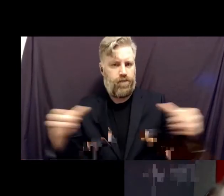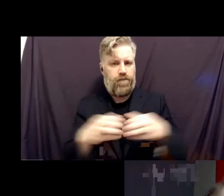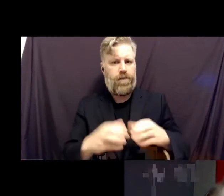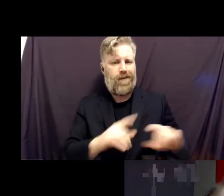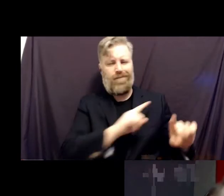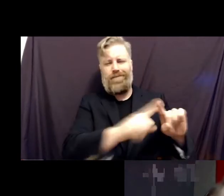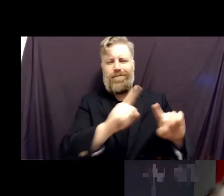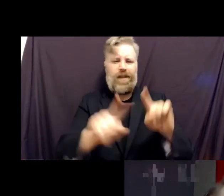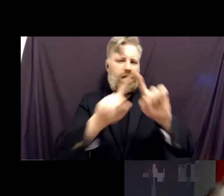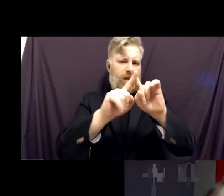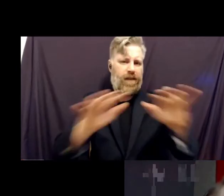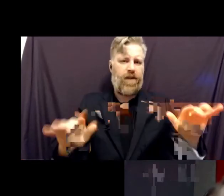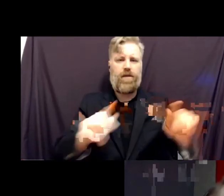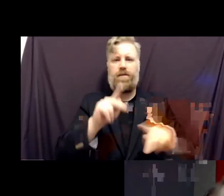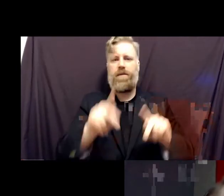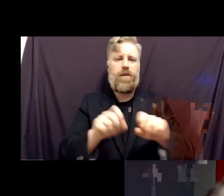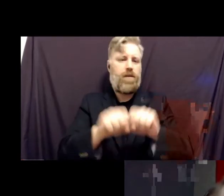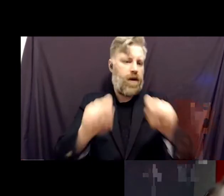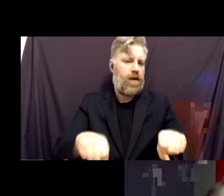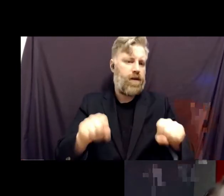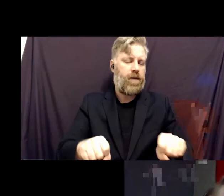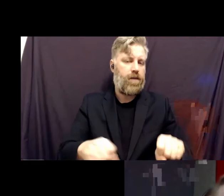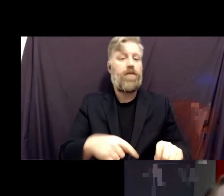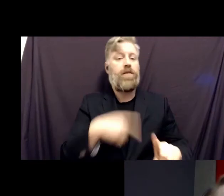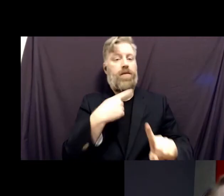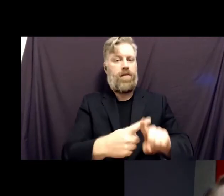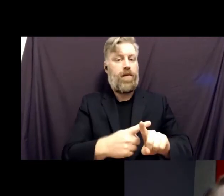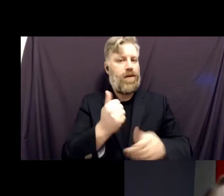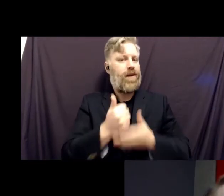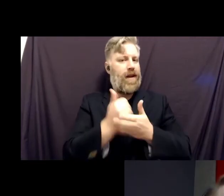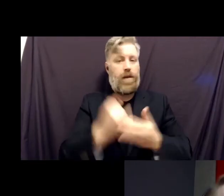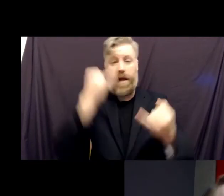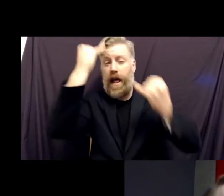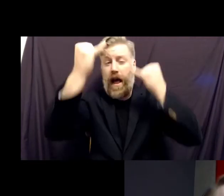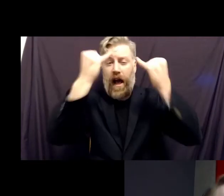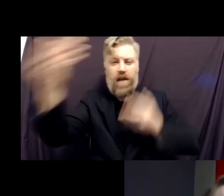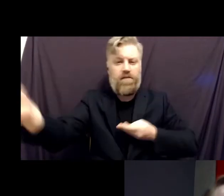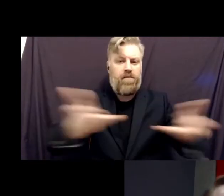possible and facilitate the free exchange of ideas.